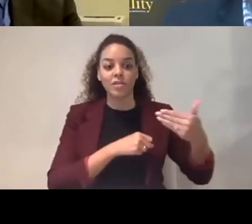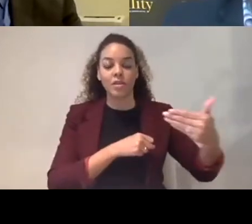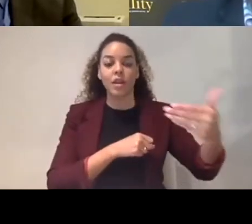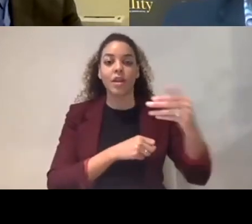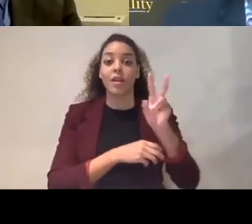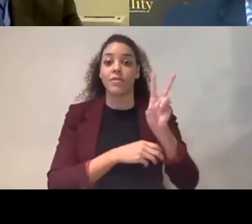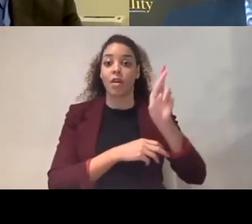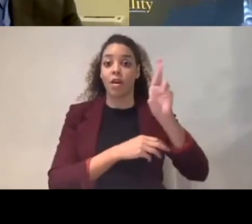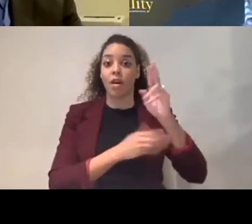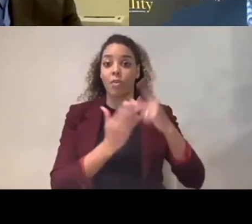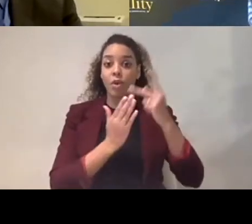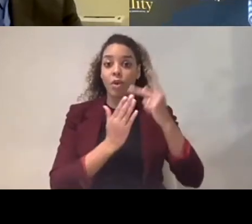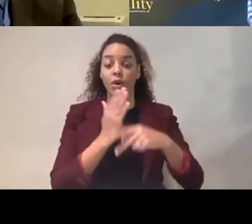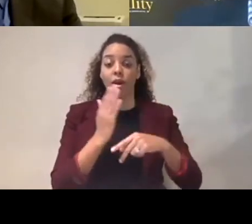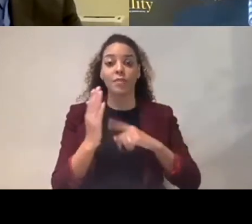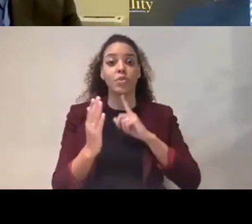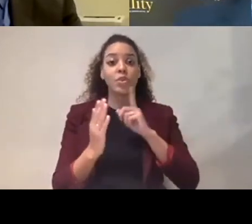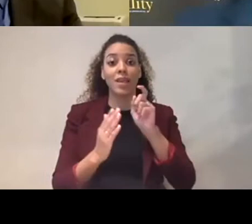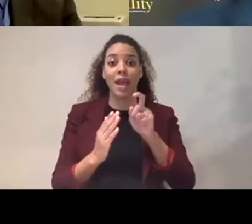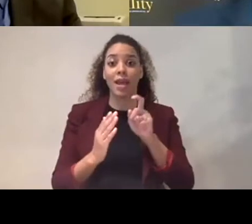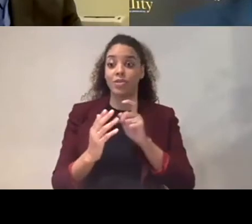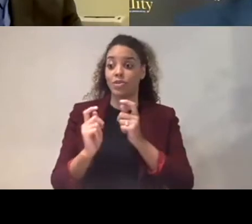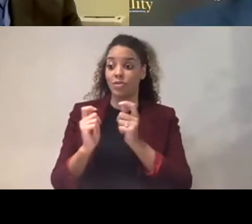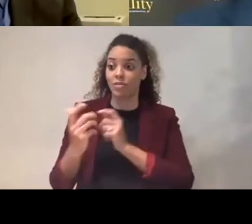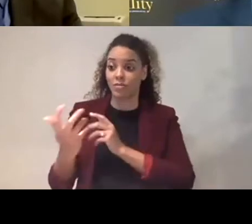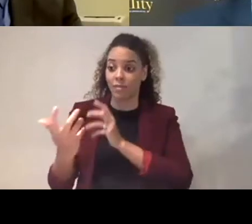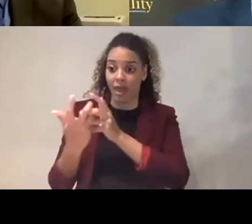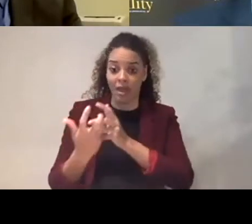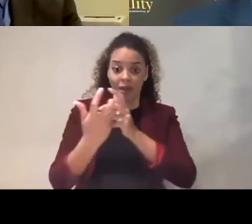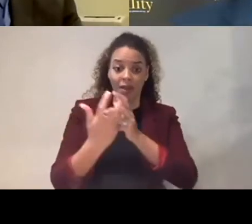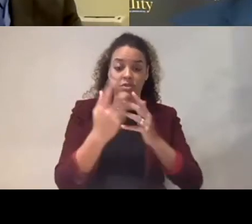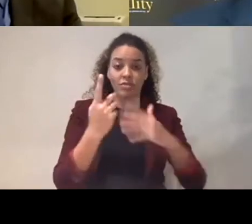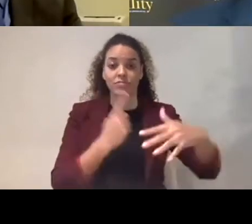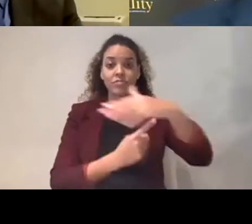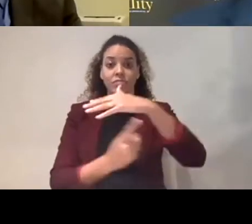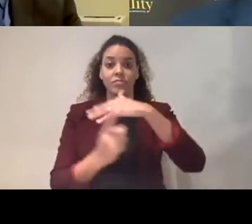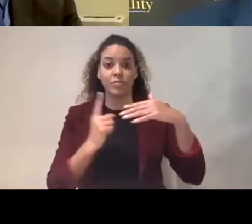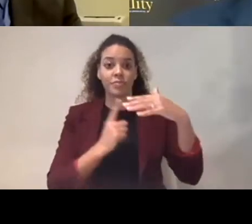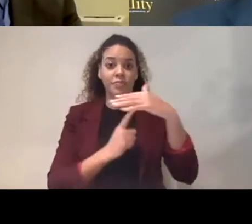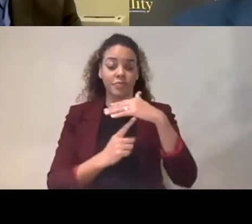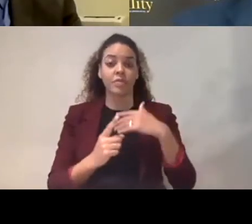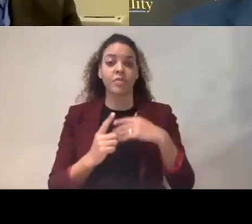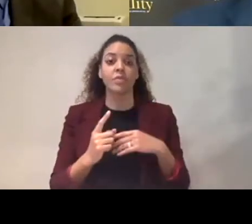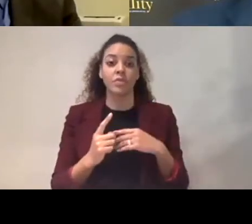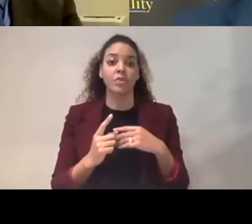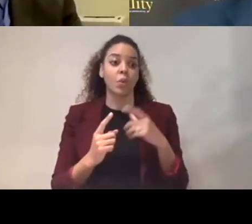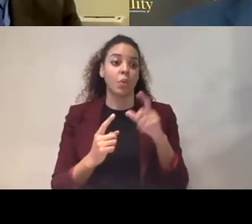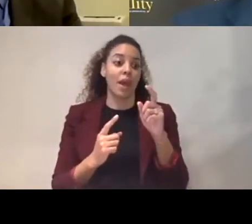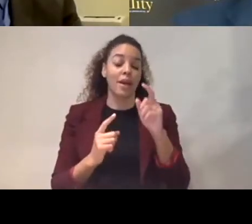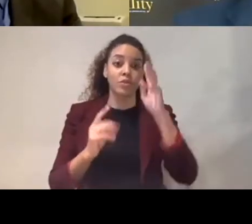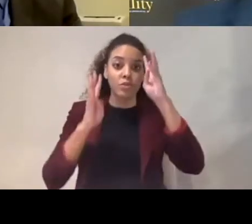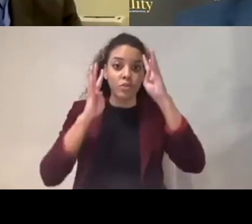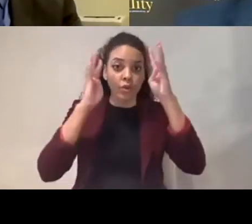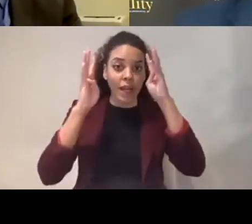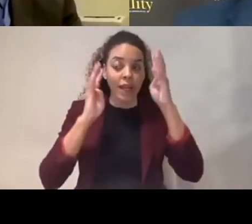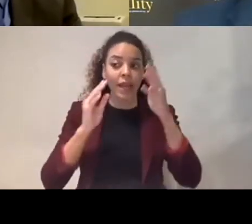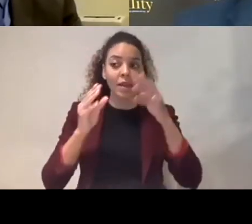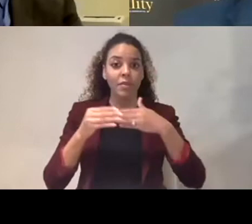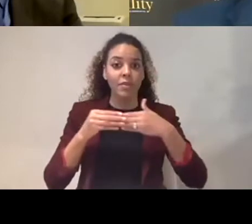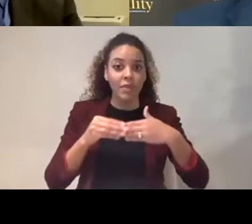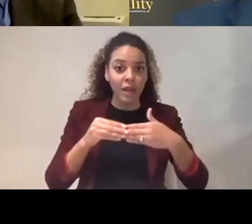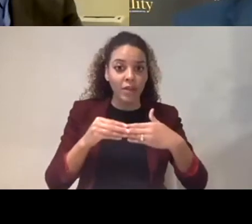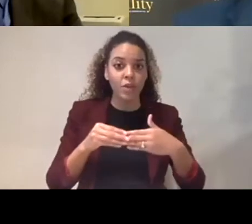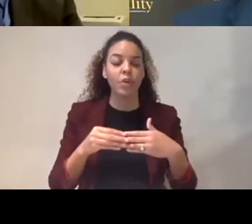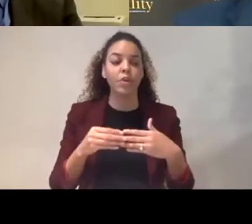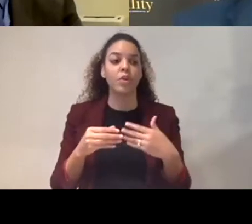had to respond to the changes of the environment and the things that were happening around us. So we've had to innovate and create, be creative